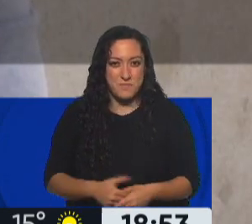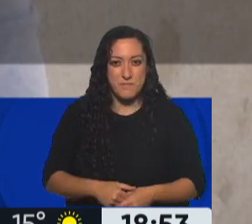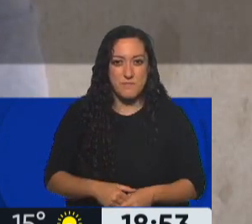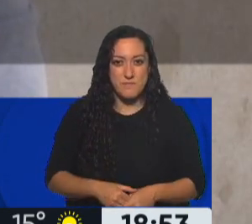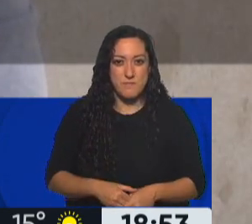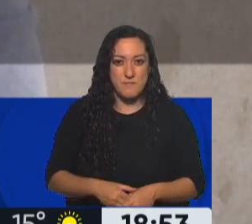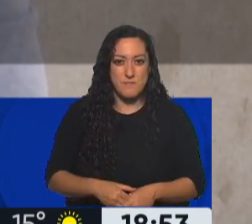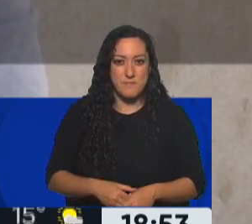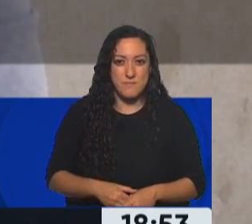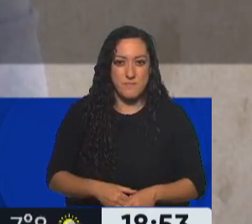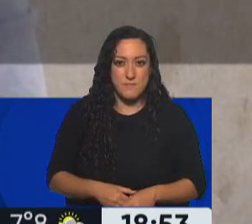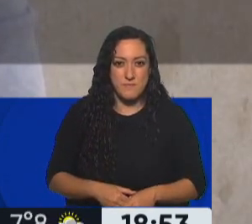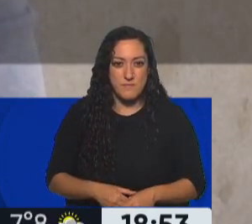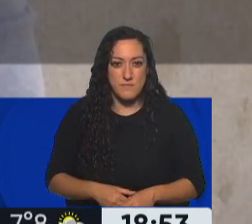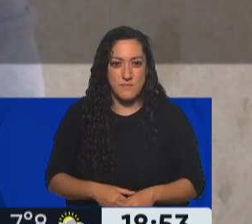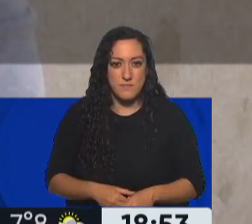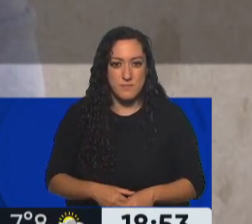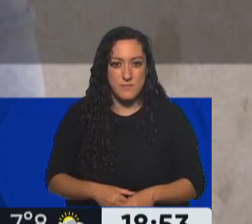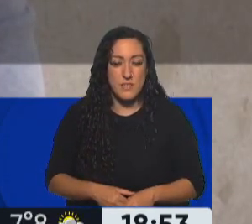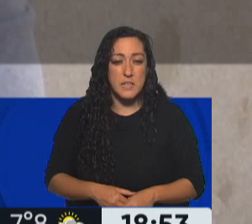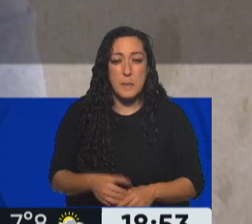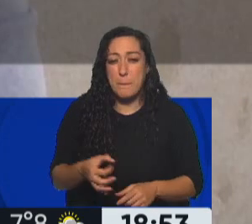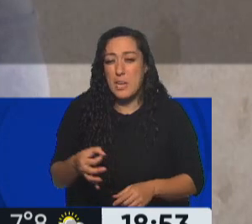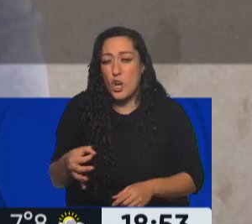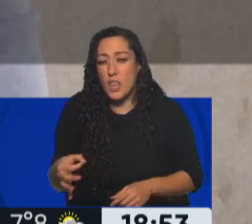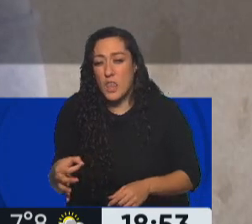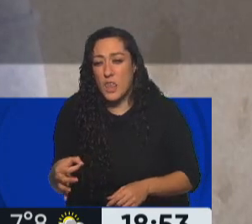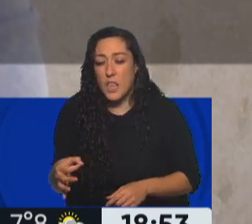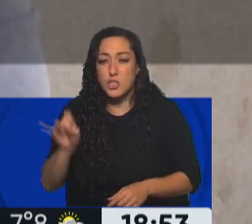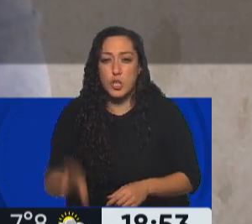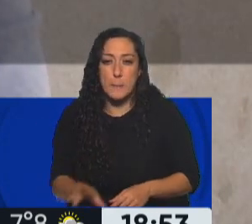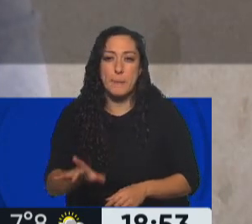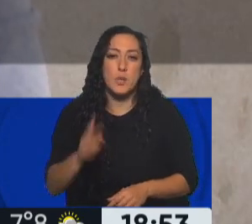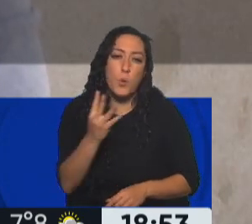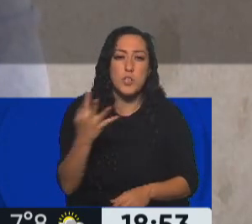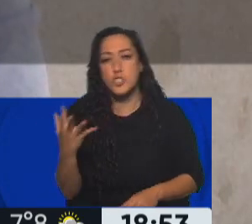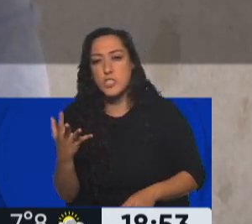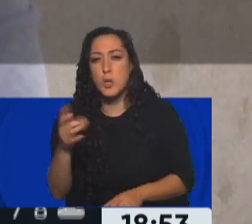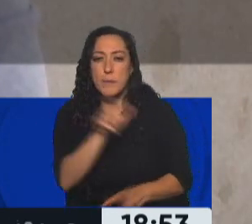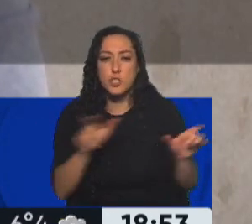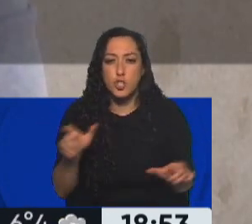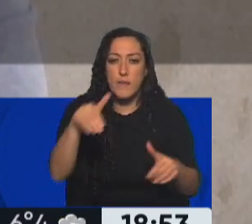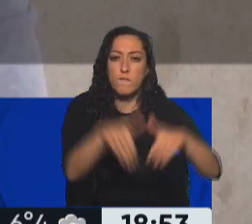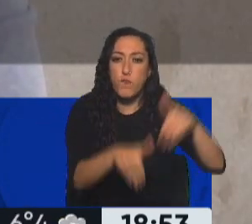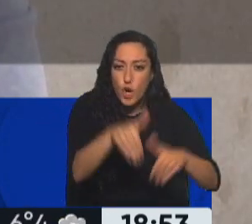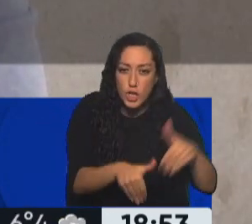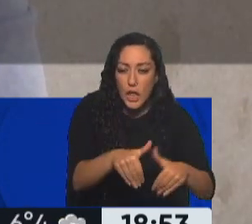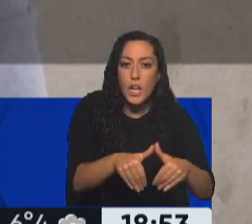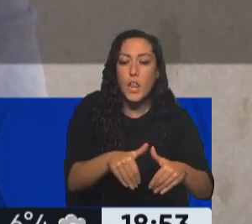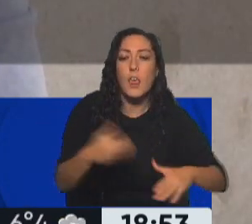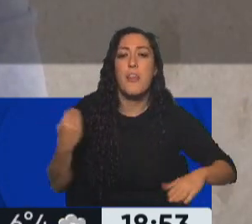cardinal by Pope Francis. There is a very small minority of those, I think 4 or